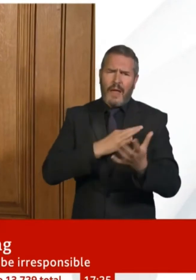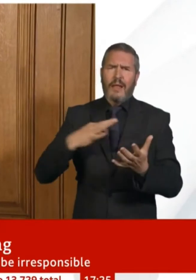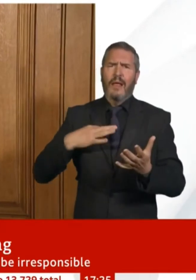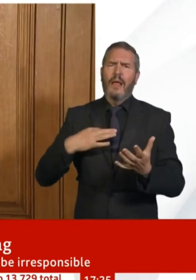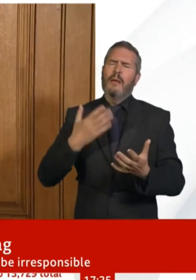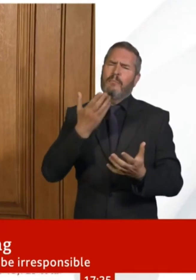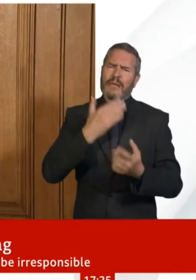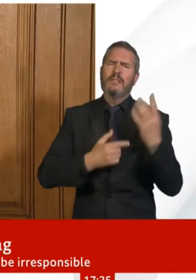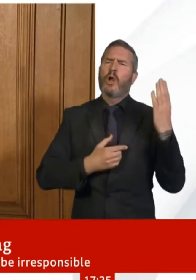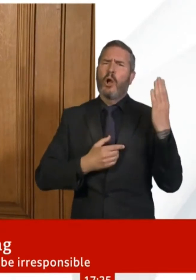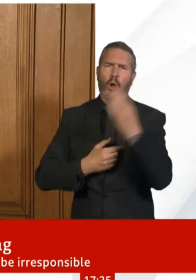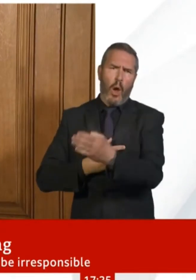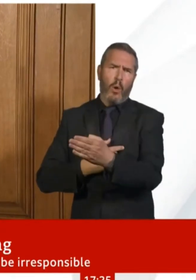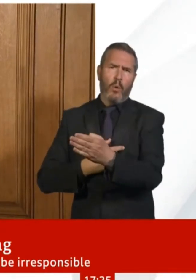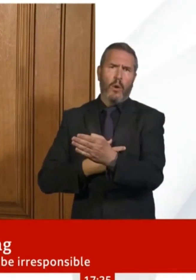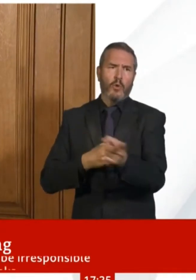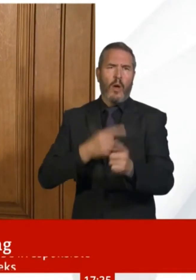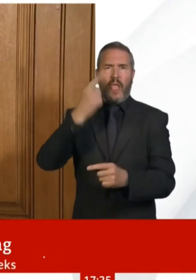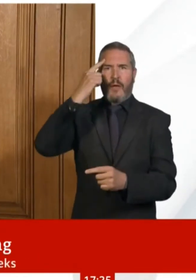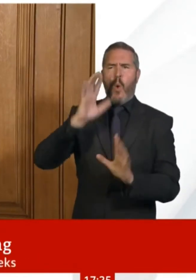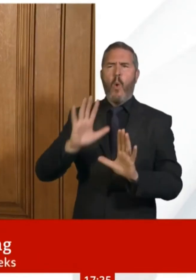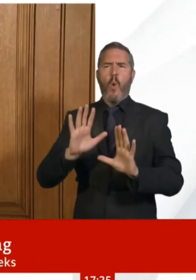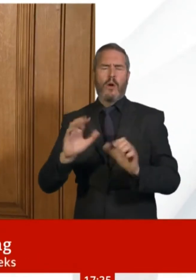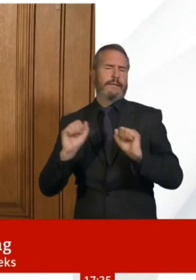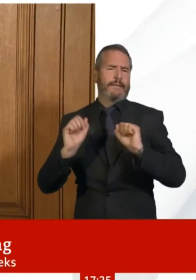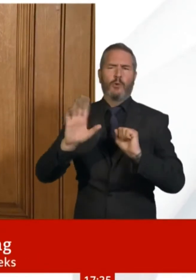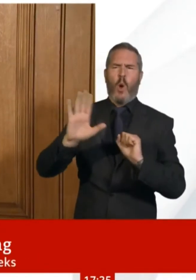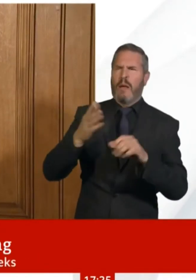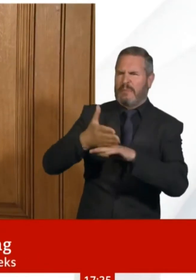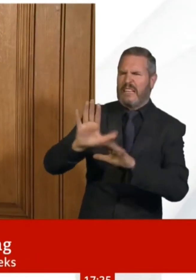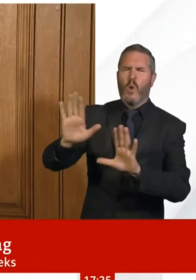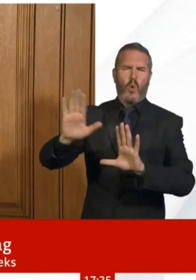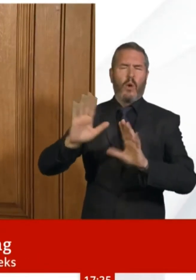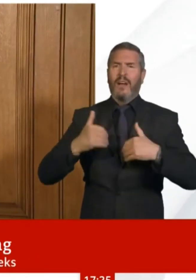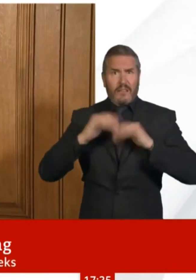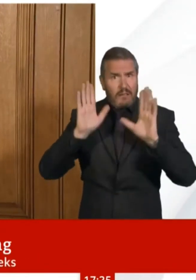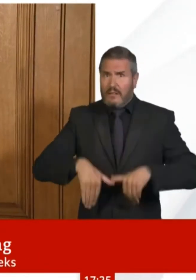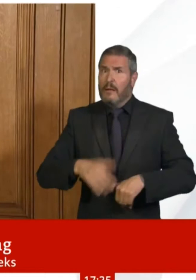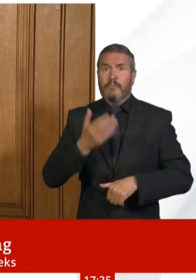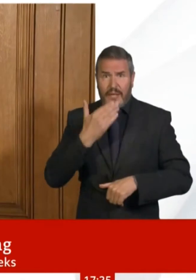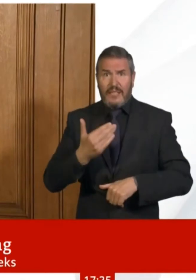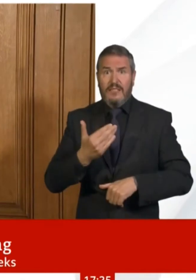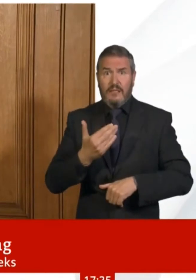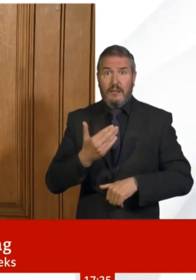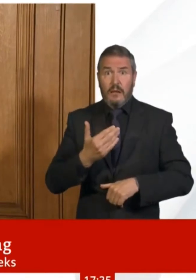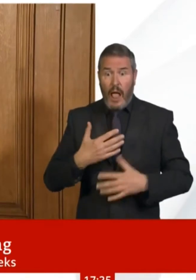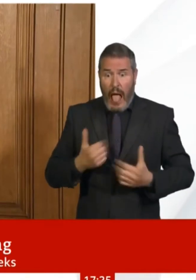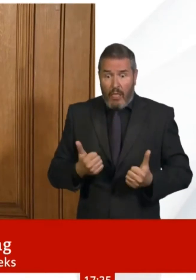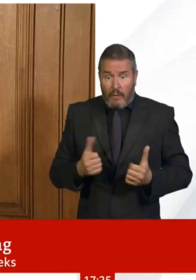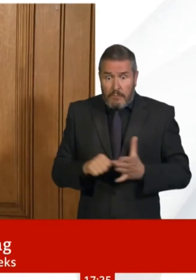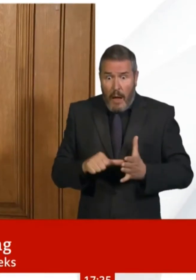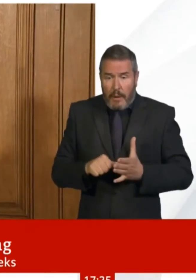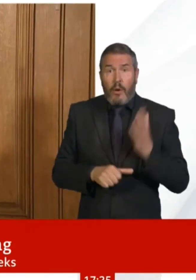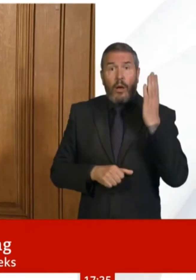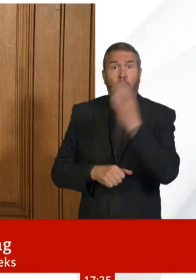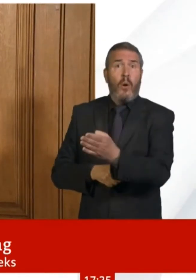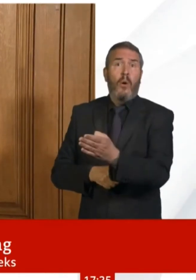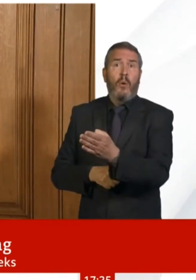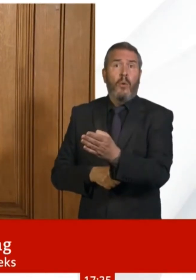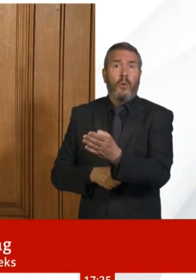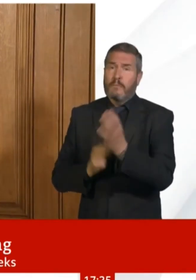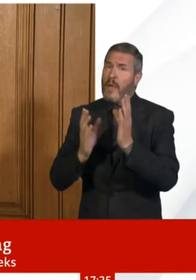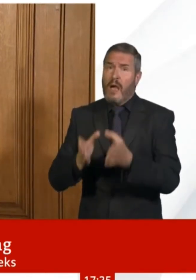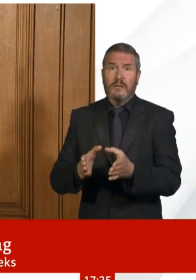the NHS is open for business. And we really must encourage people who are having these life-threatening